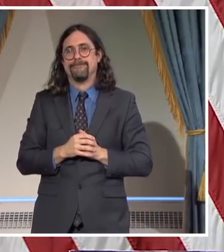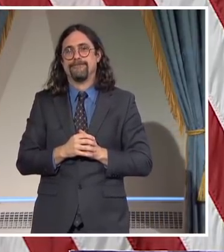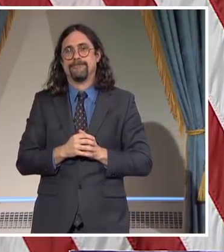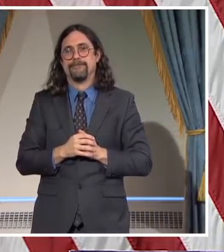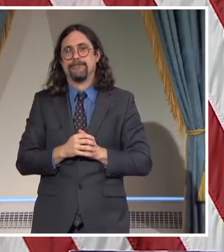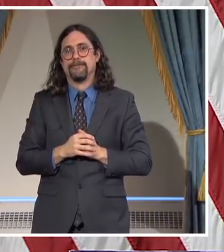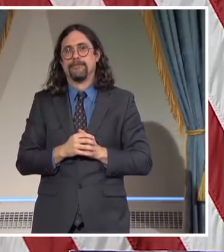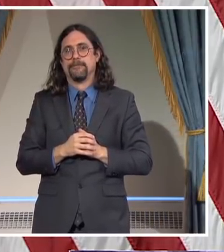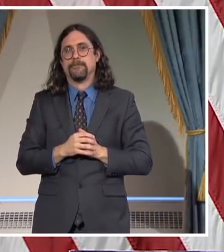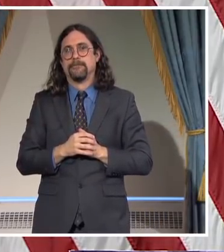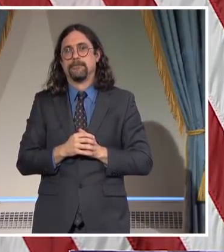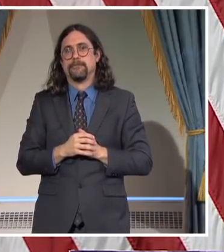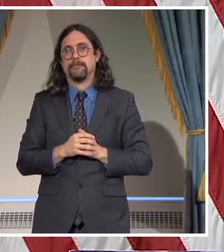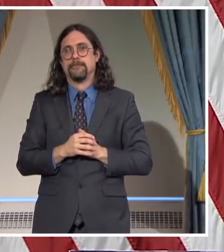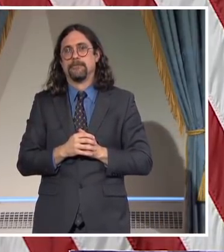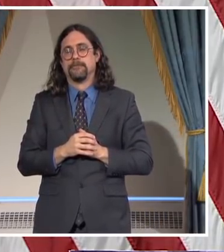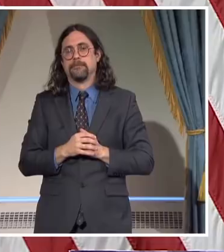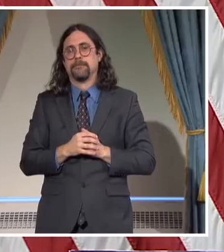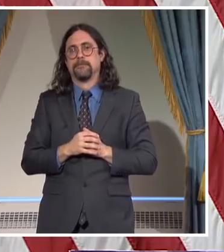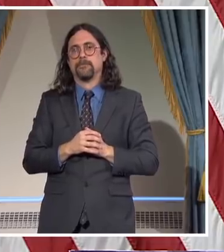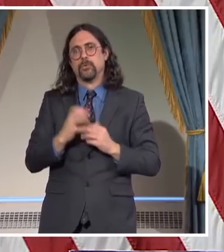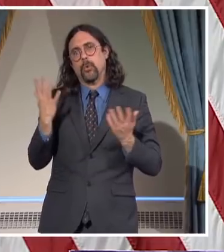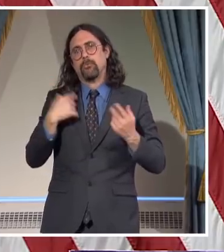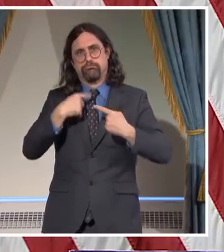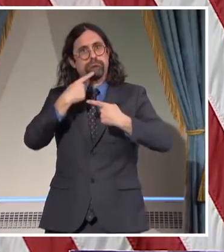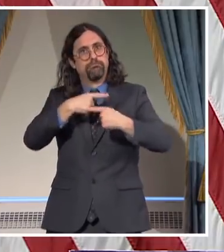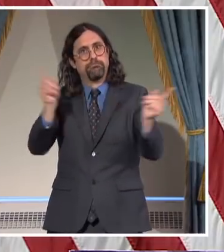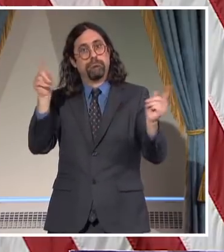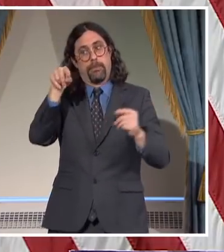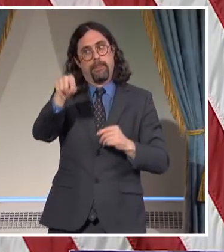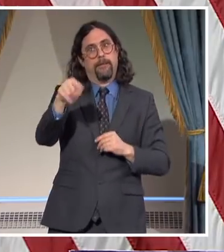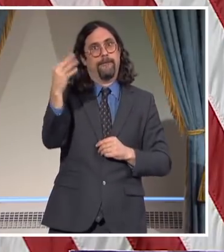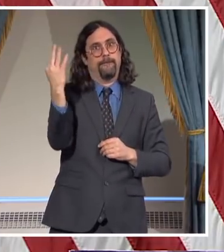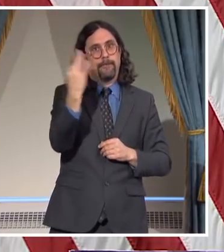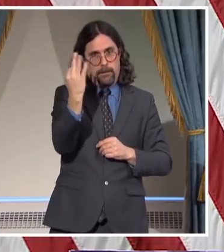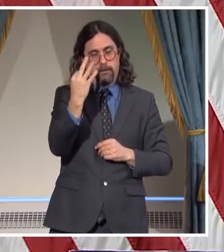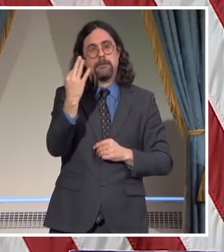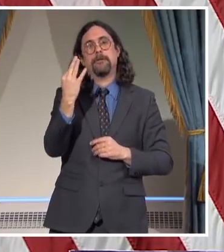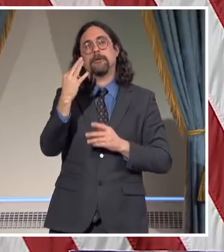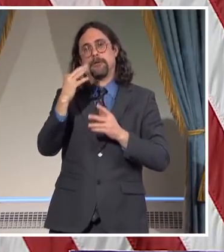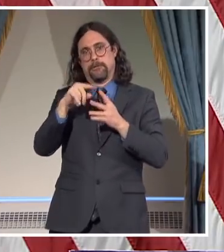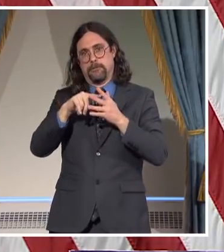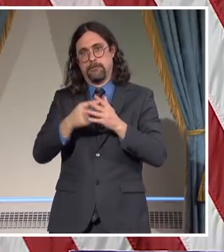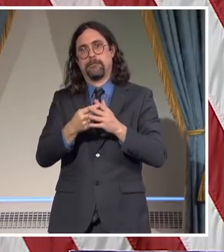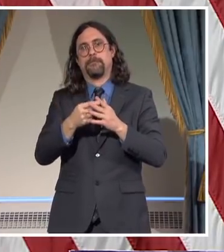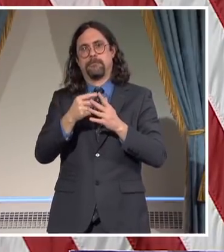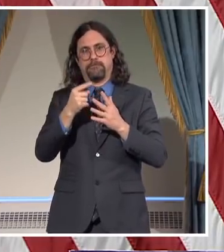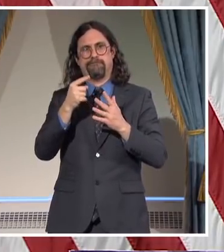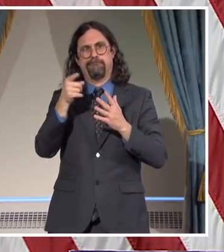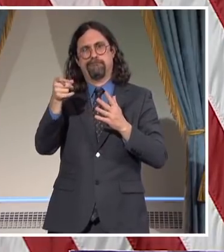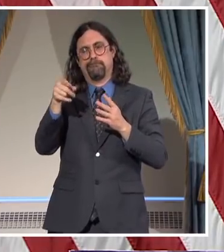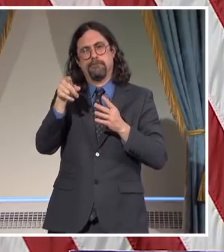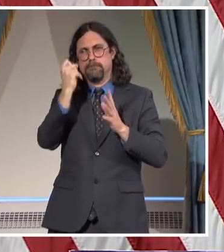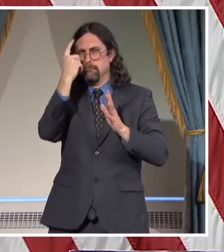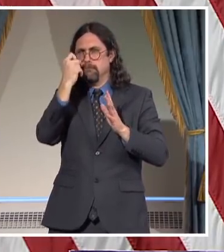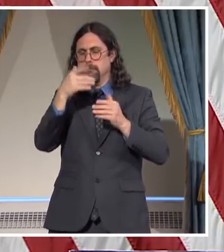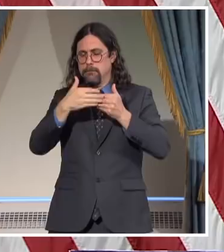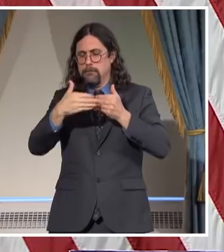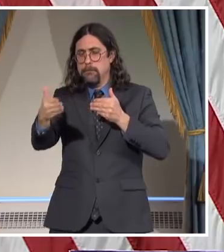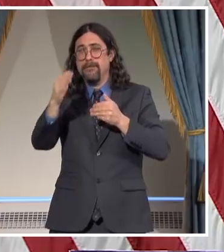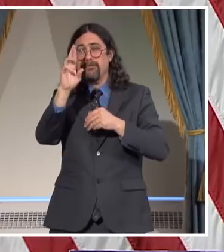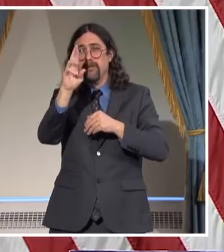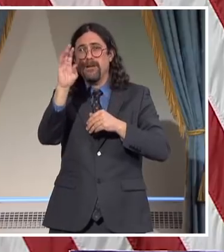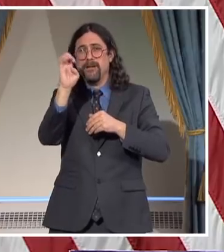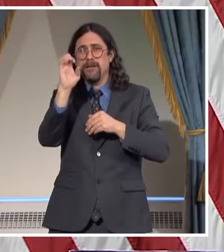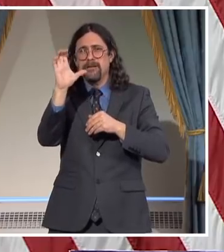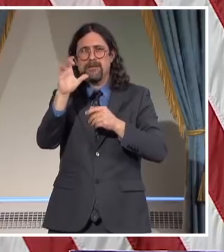the children of grocery workers and pharmacy workers, the essential staff at groceries and pharmacies, their